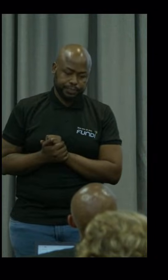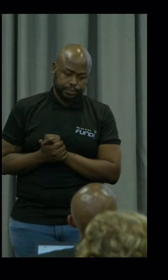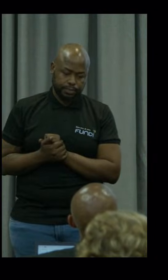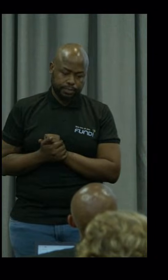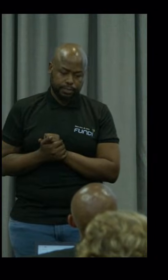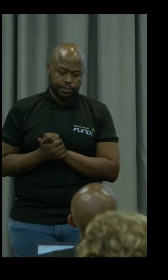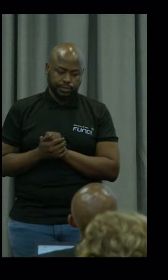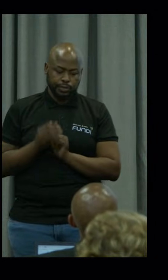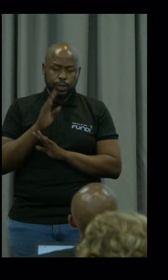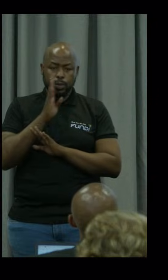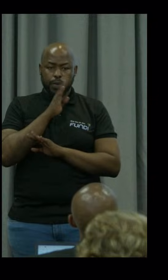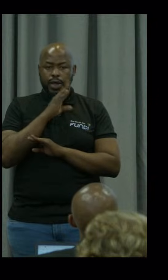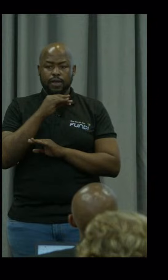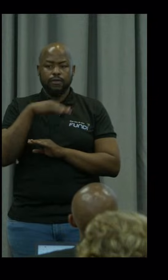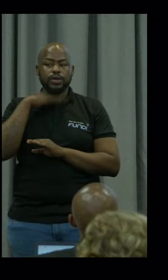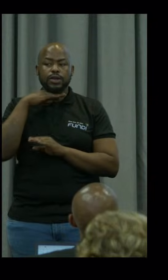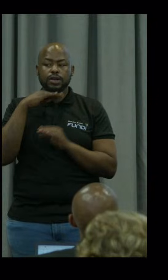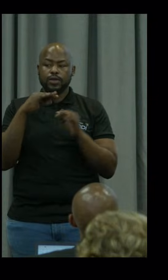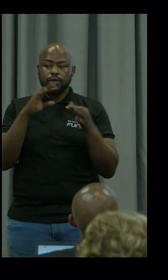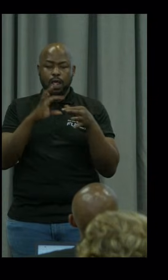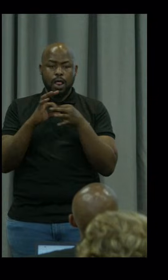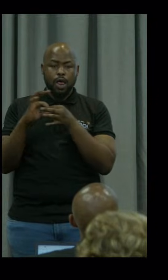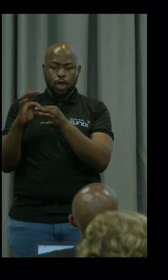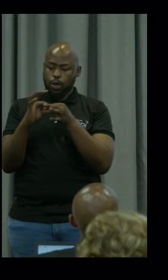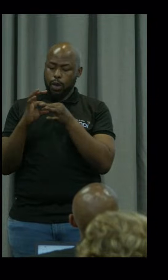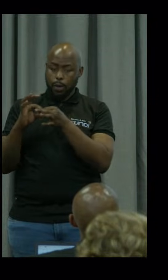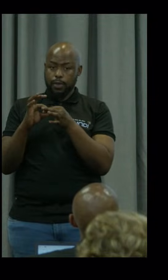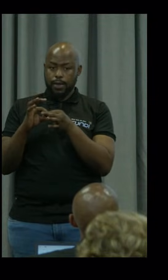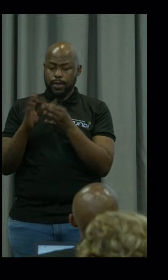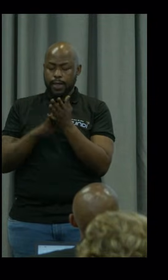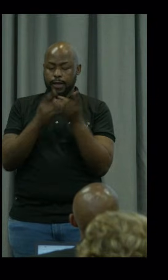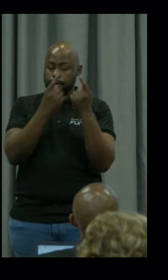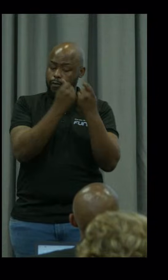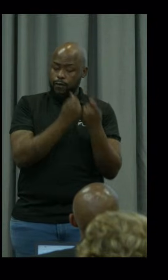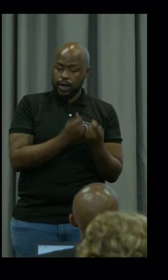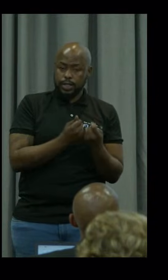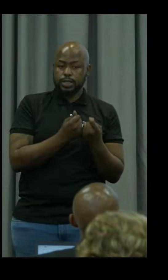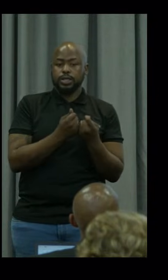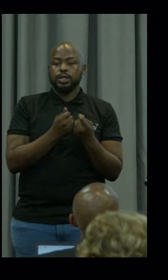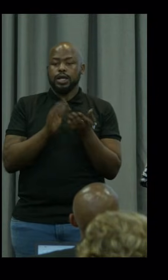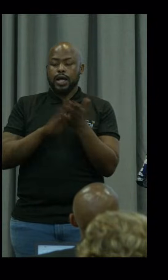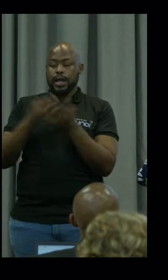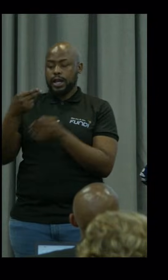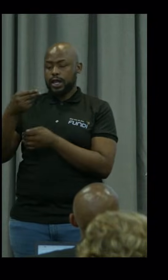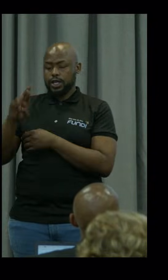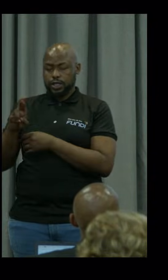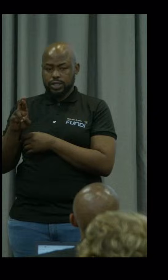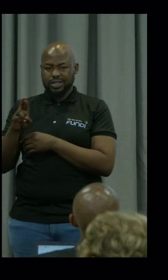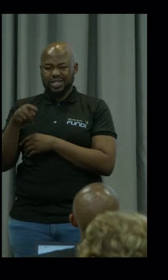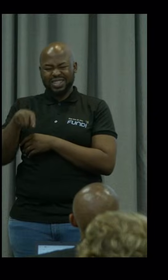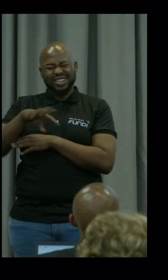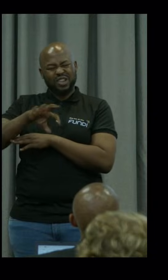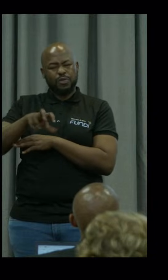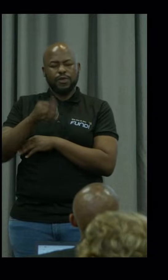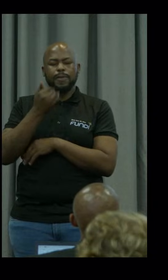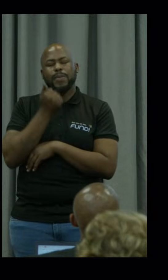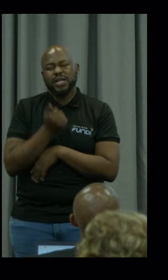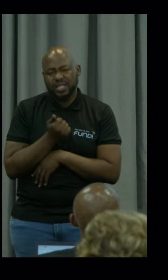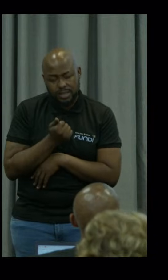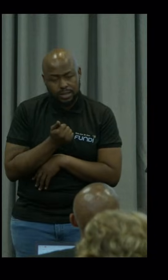Insufficient collaboration or limited coordination between finance, MS, and human resources. In the provinces,